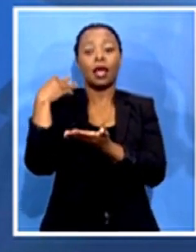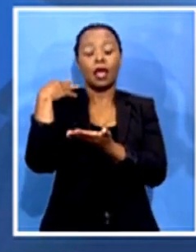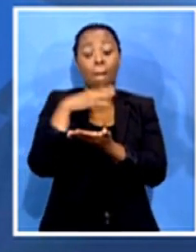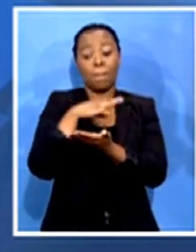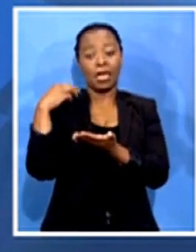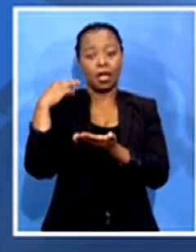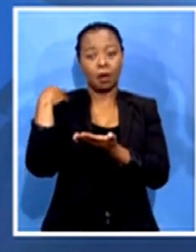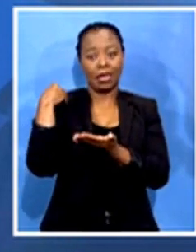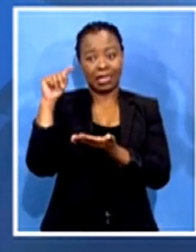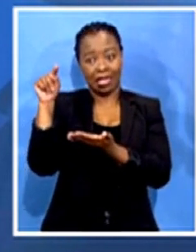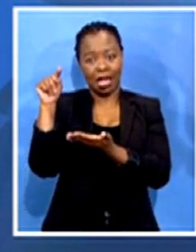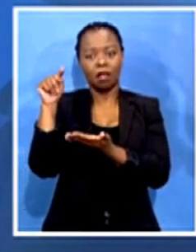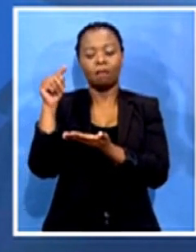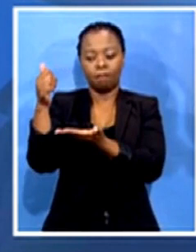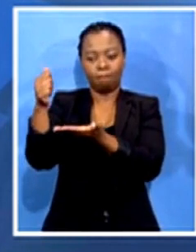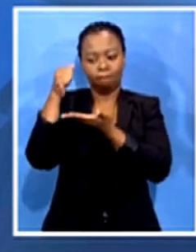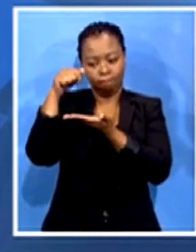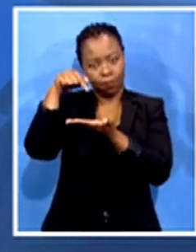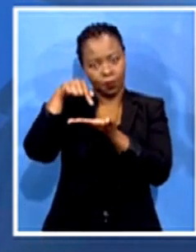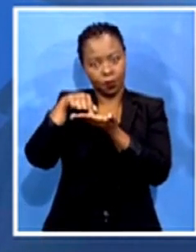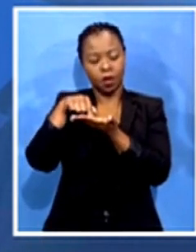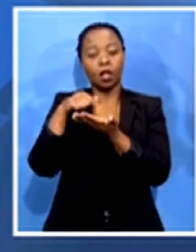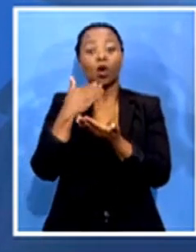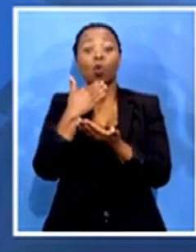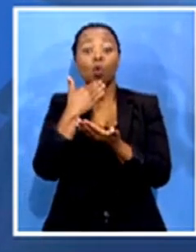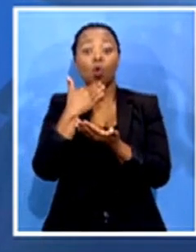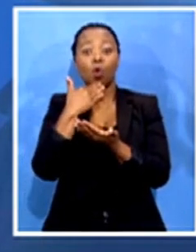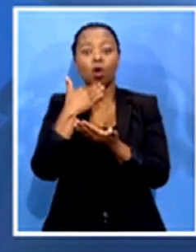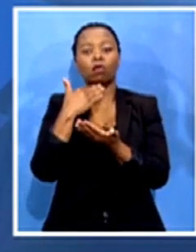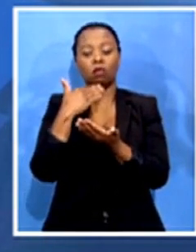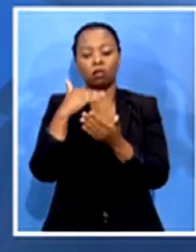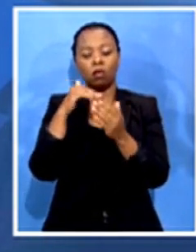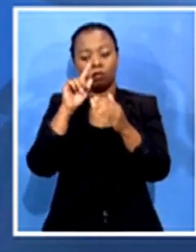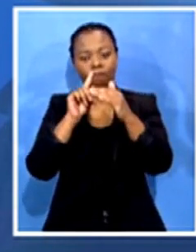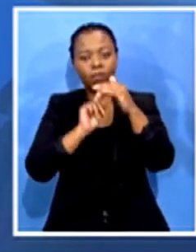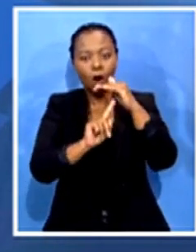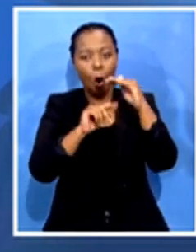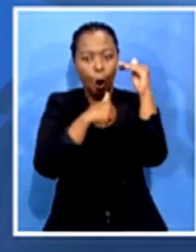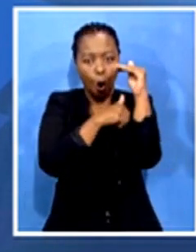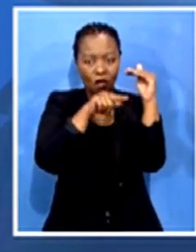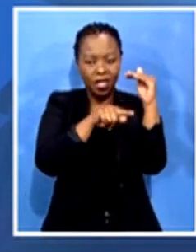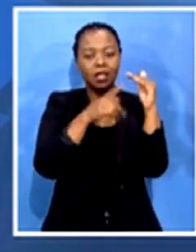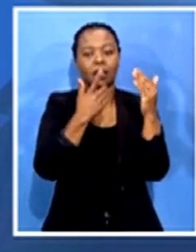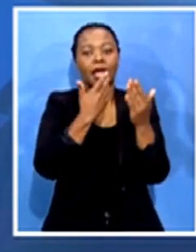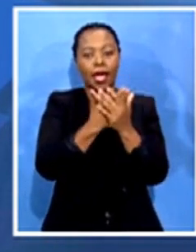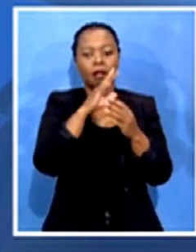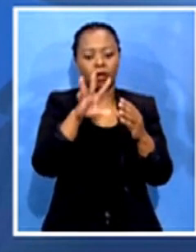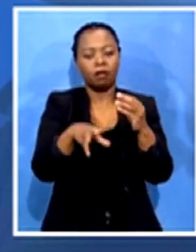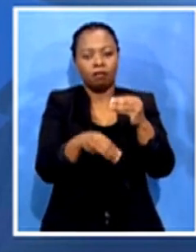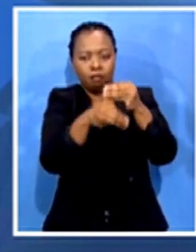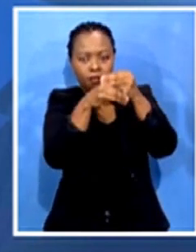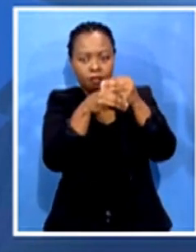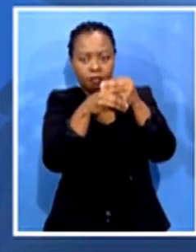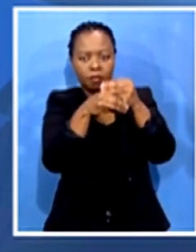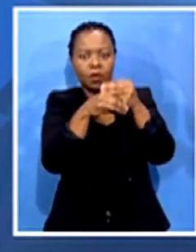not to necessarily come into our offices, but to be extended. And they were extended for 11 months at a cost